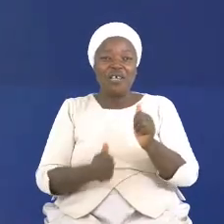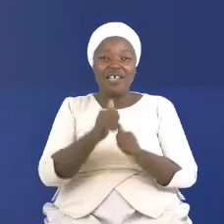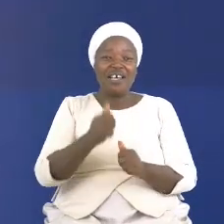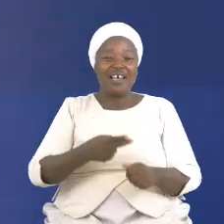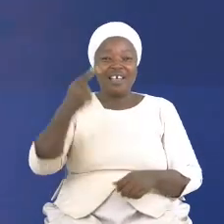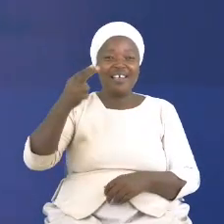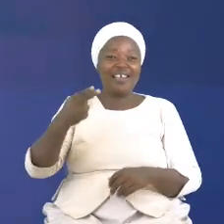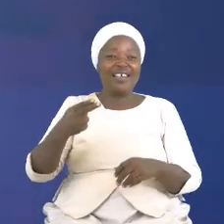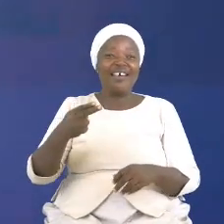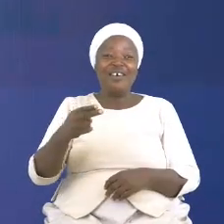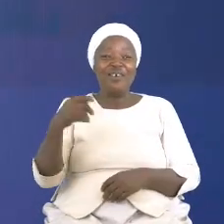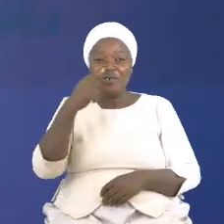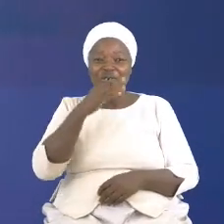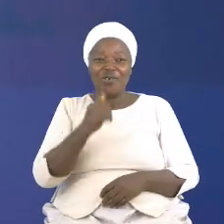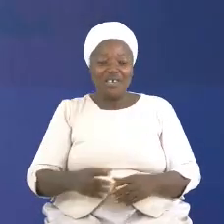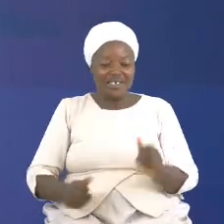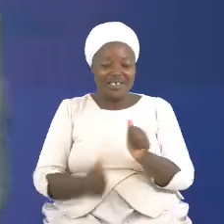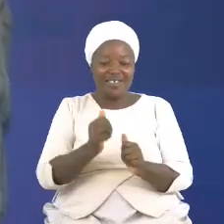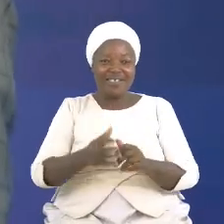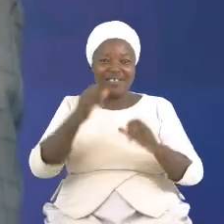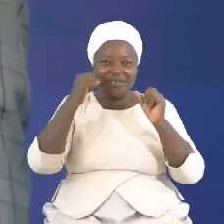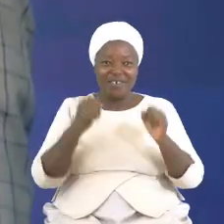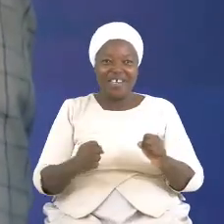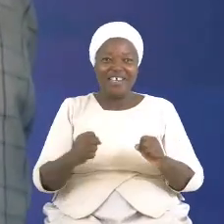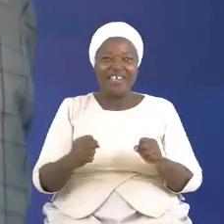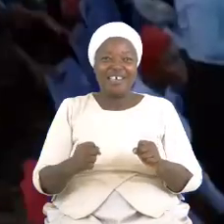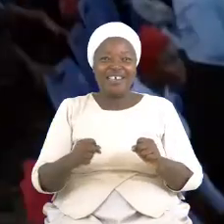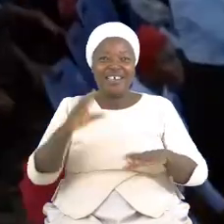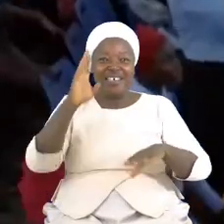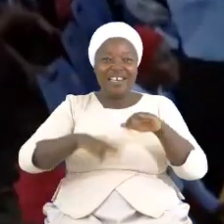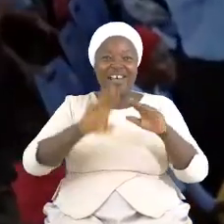who is stronger than your enemy.